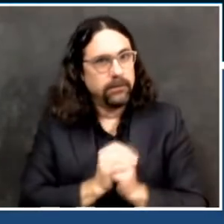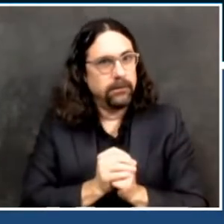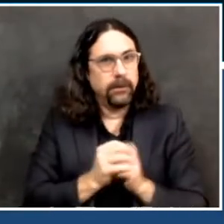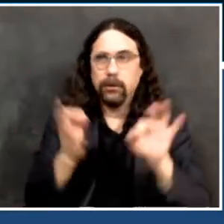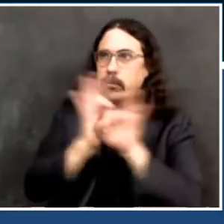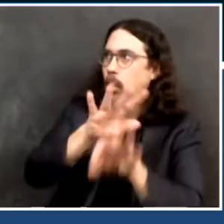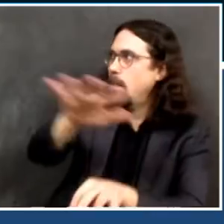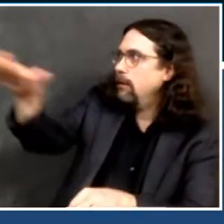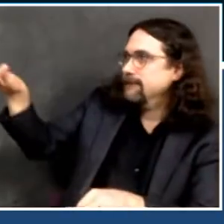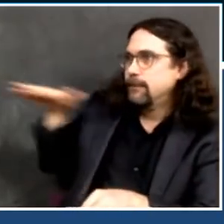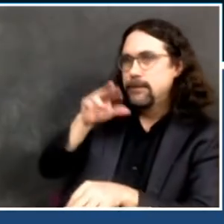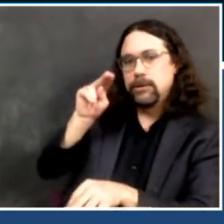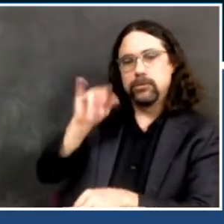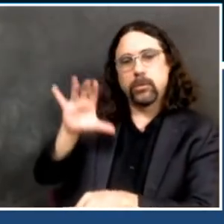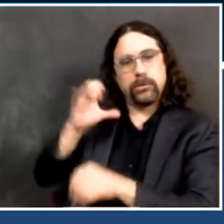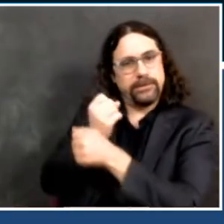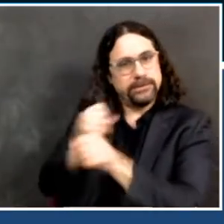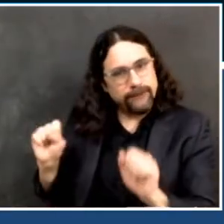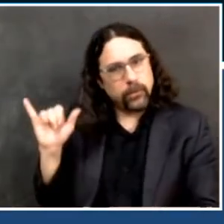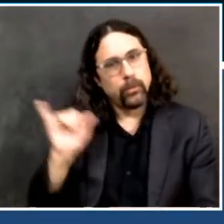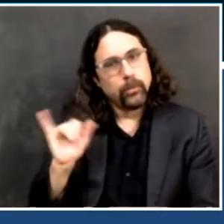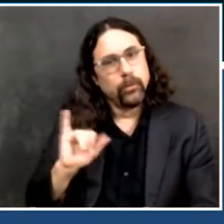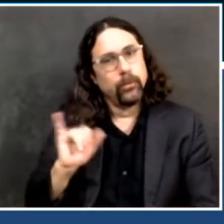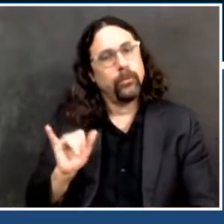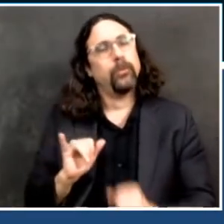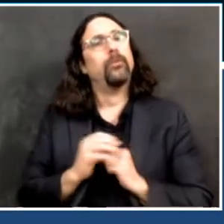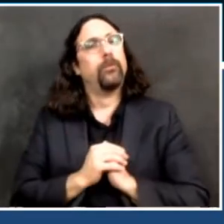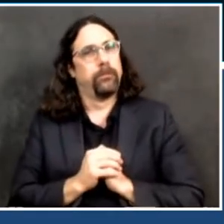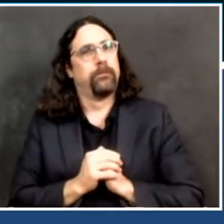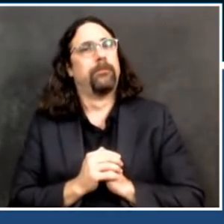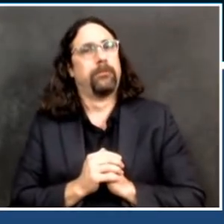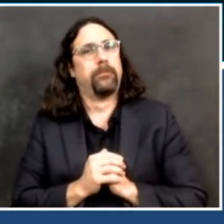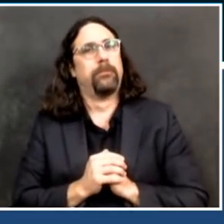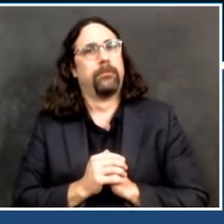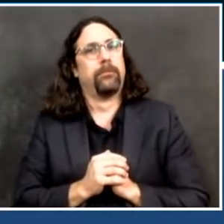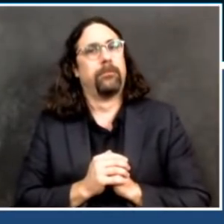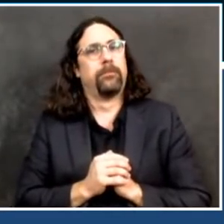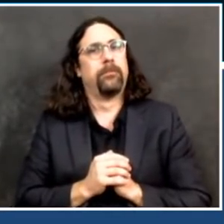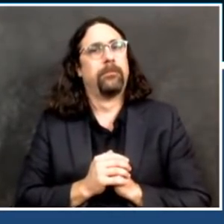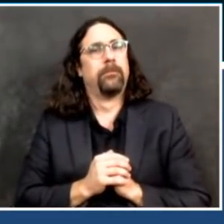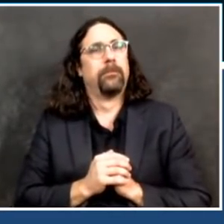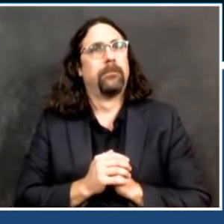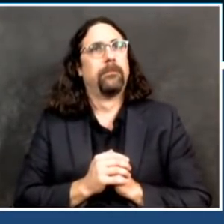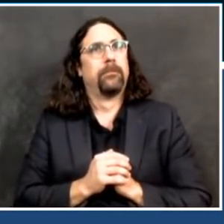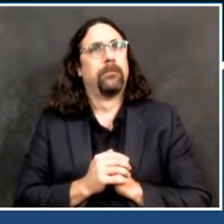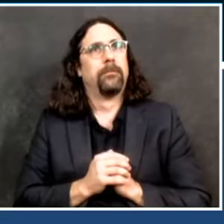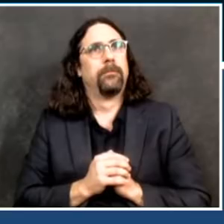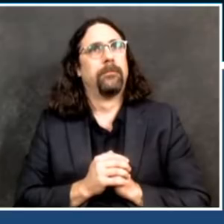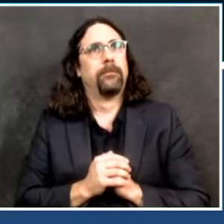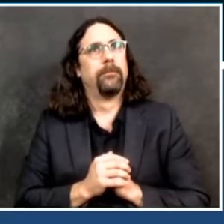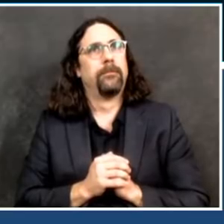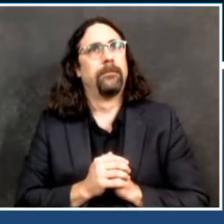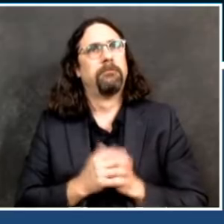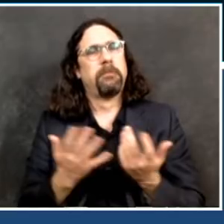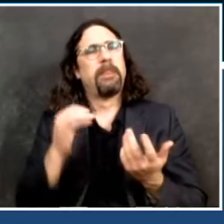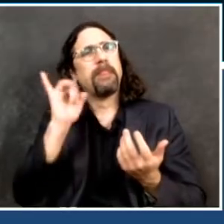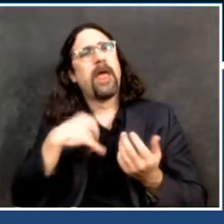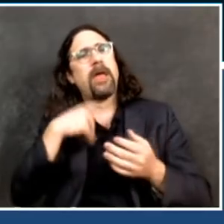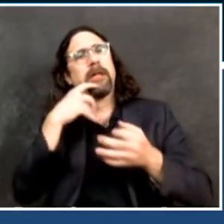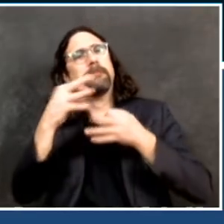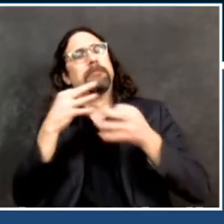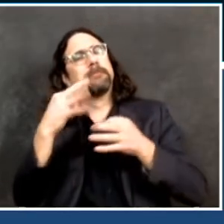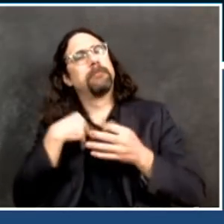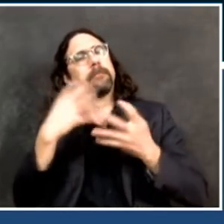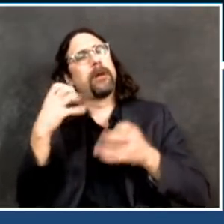picture. And I think you hear throughout that big picture our resolute commitment to feed all